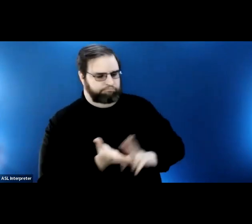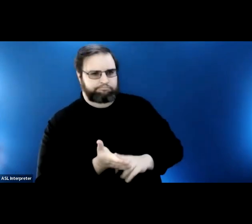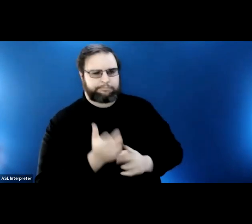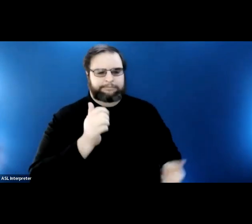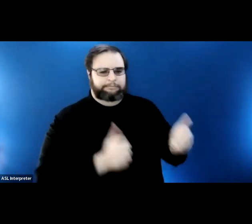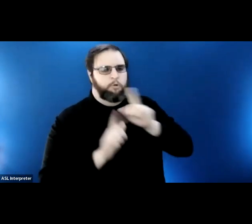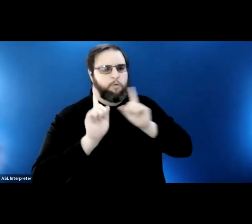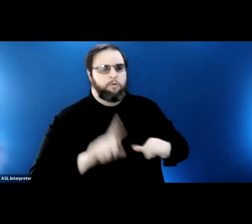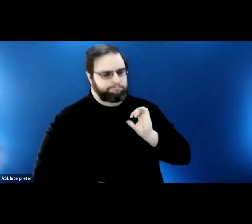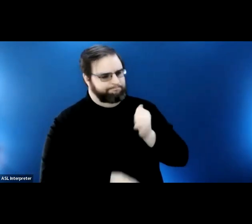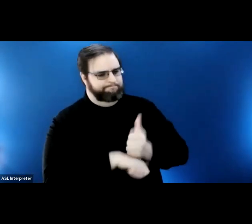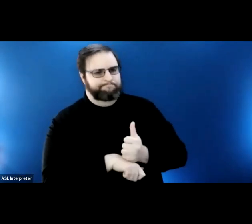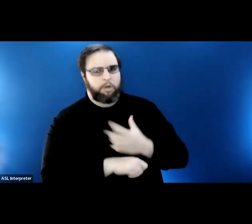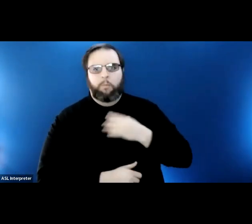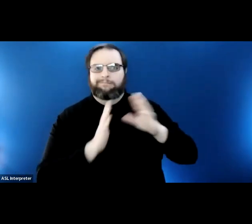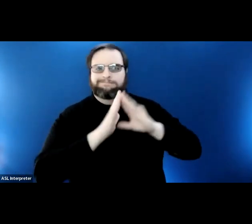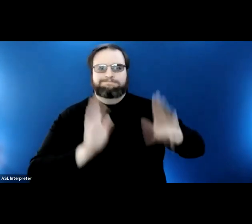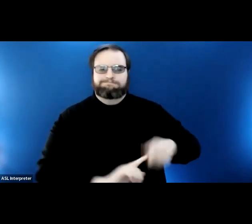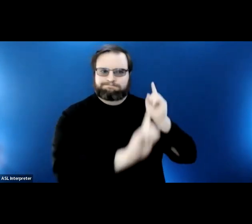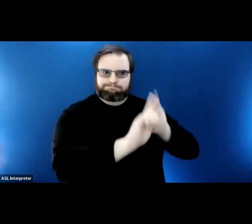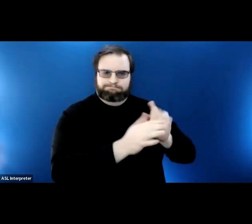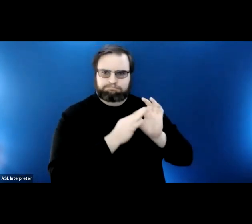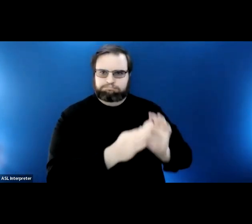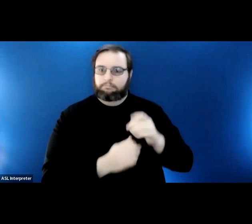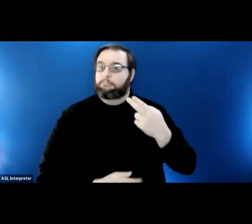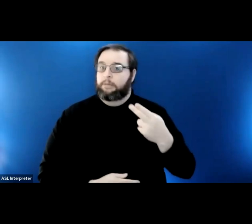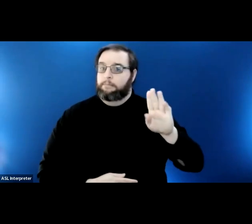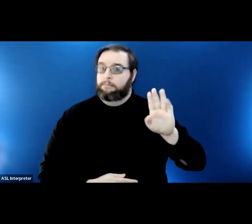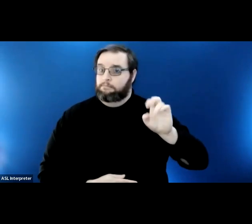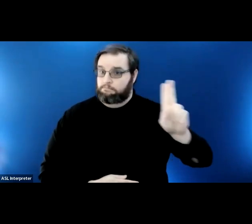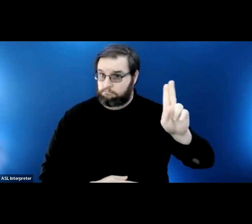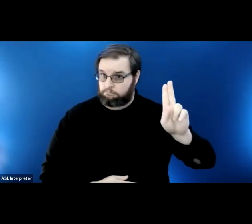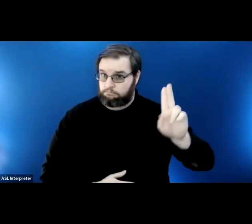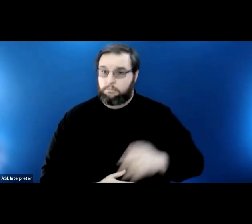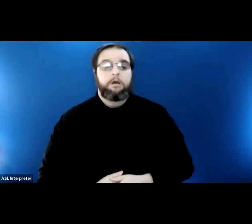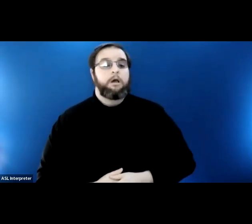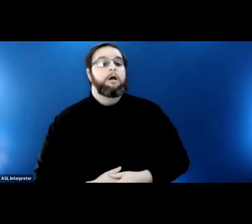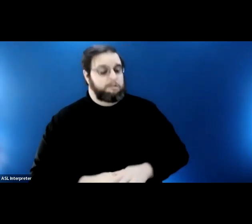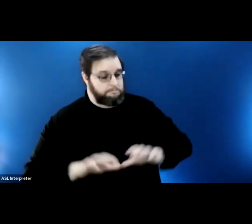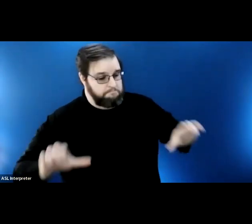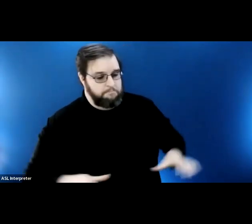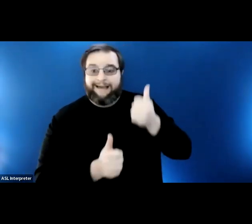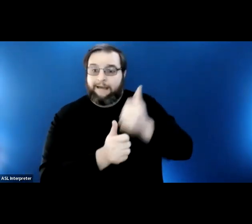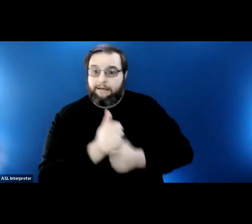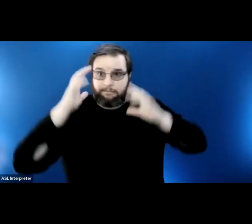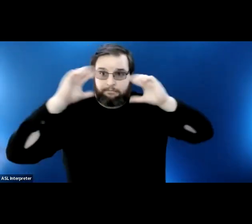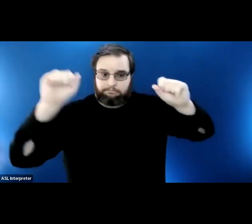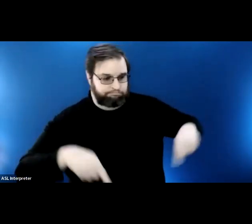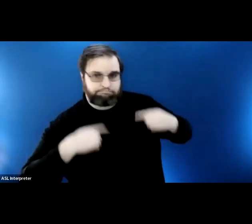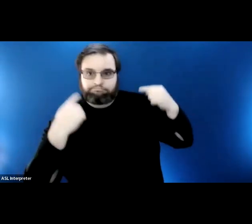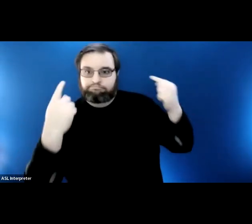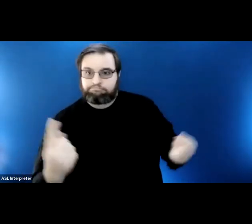an executive order reestablishing the White House initiative on HBCUs, an action taken by every president since Jimmy